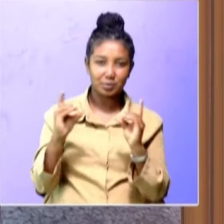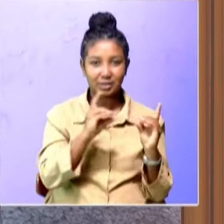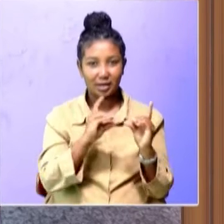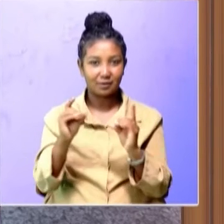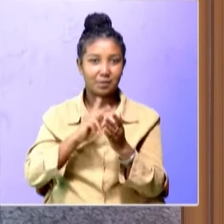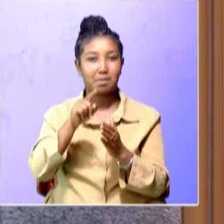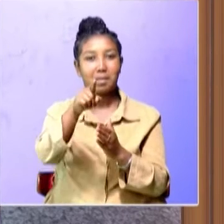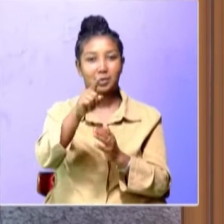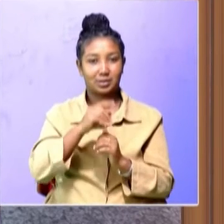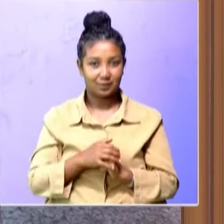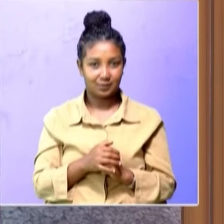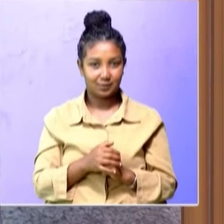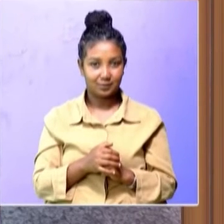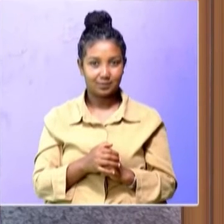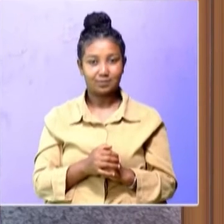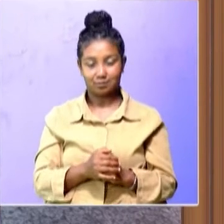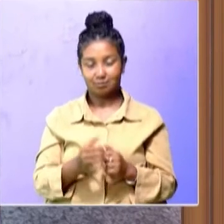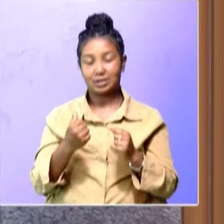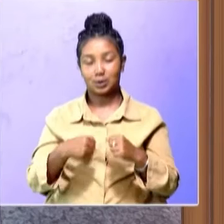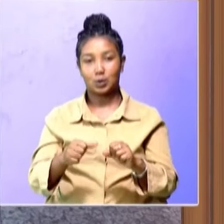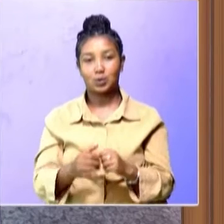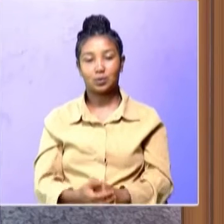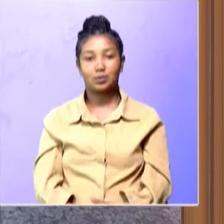paragraph by yourself. Okay? Let's go.